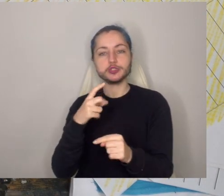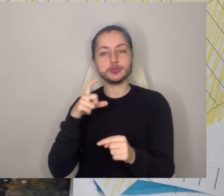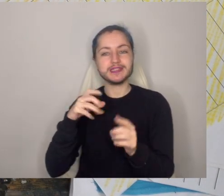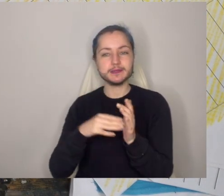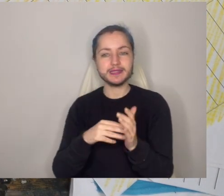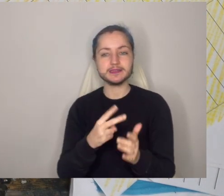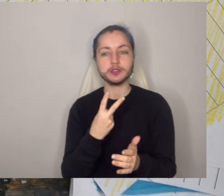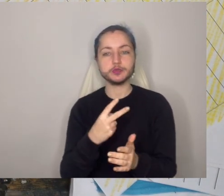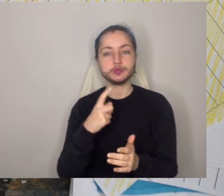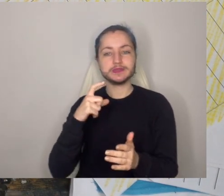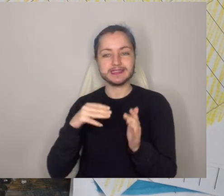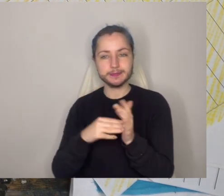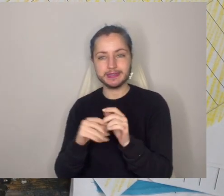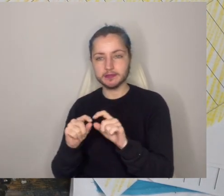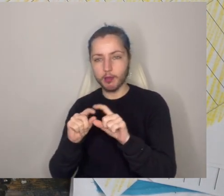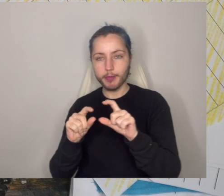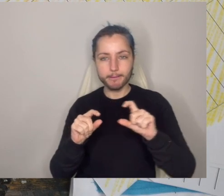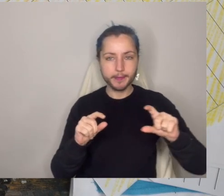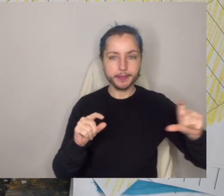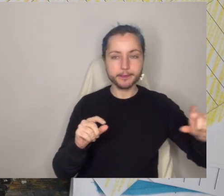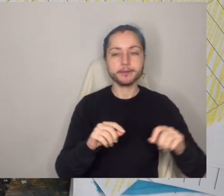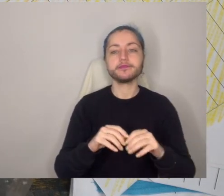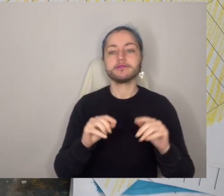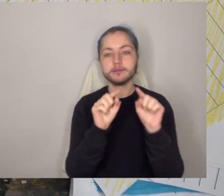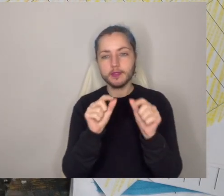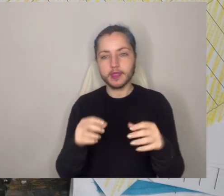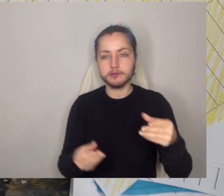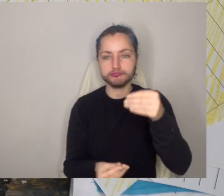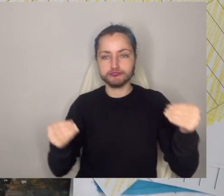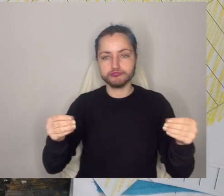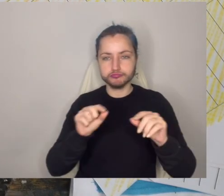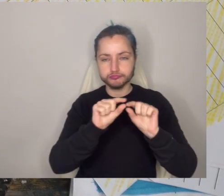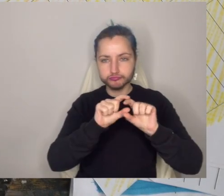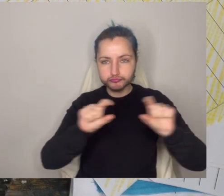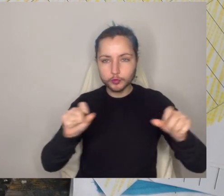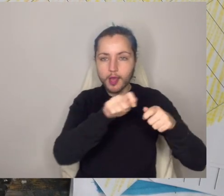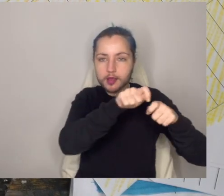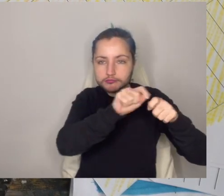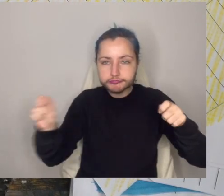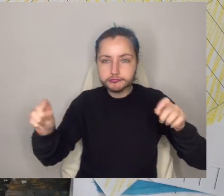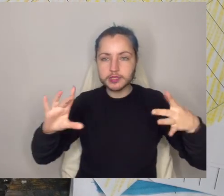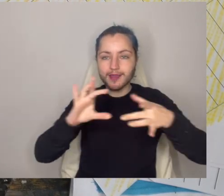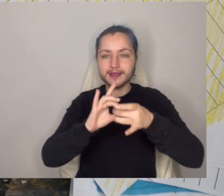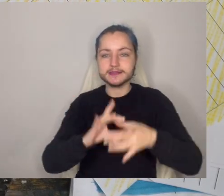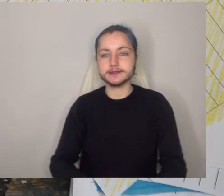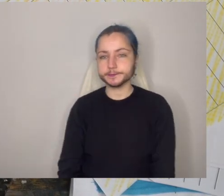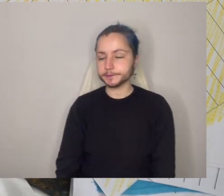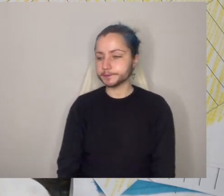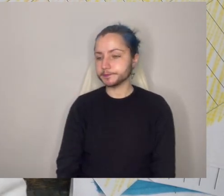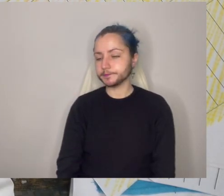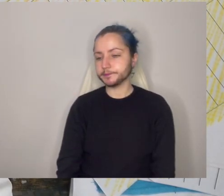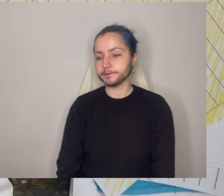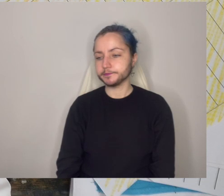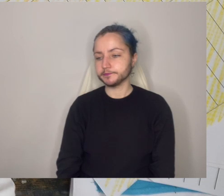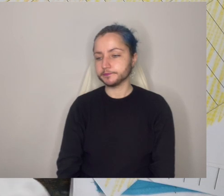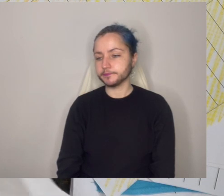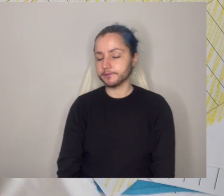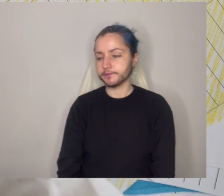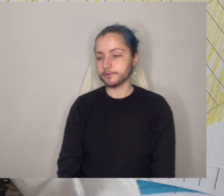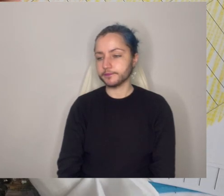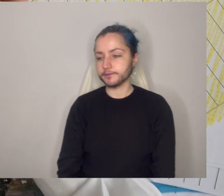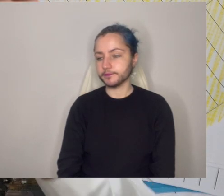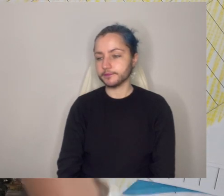for example, I've done 4 sunshines, so I'm going to need 4 strips. So taking the longest